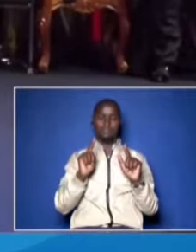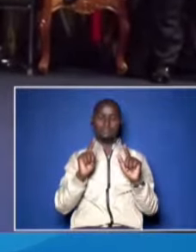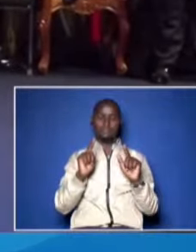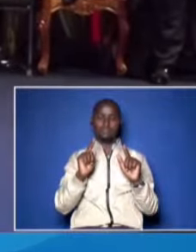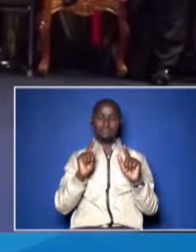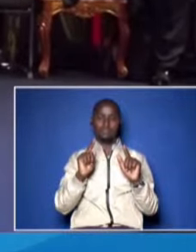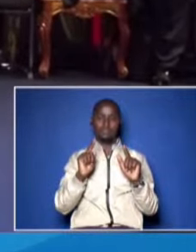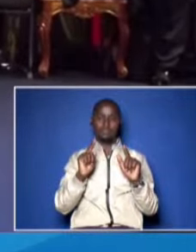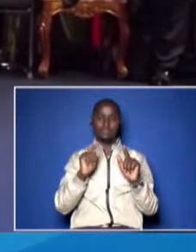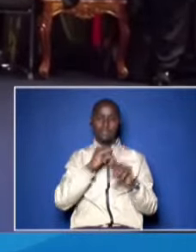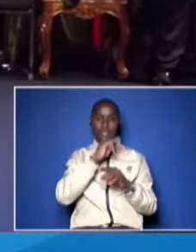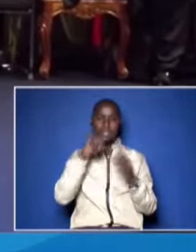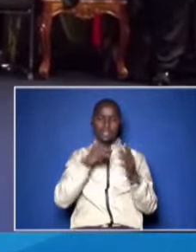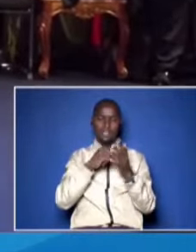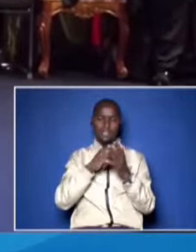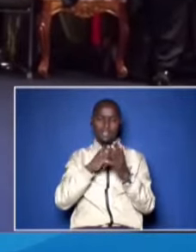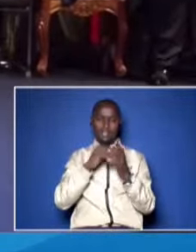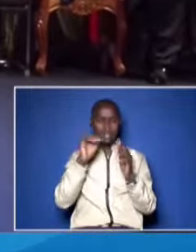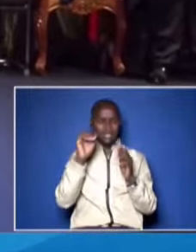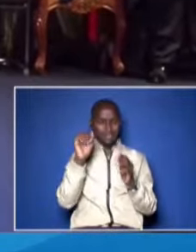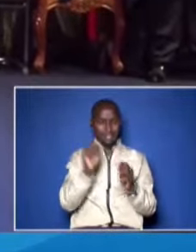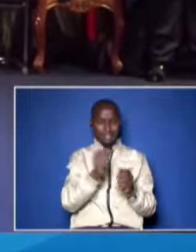declares it is